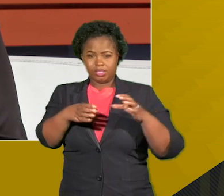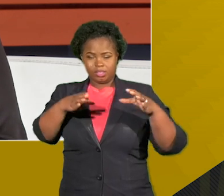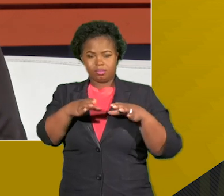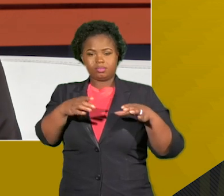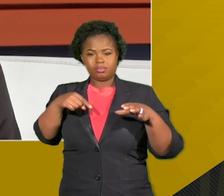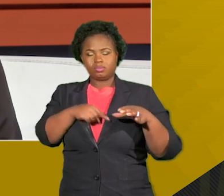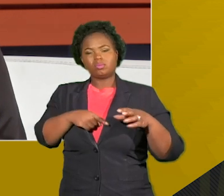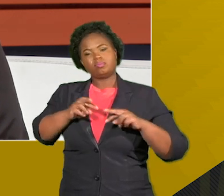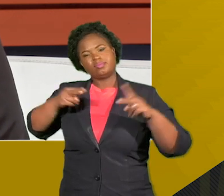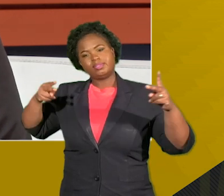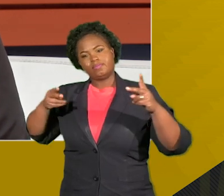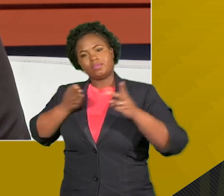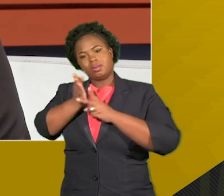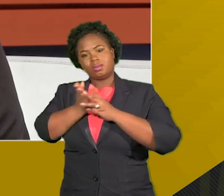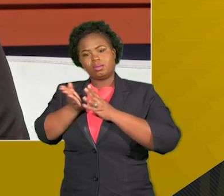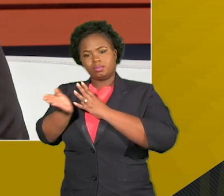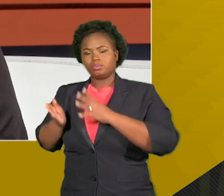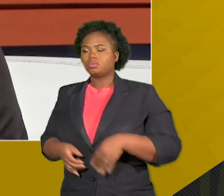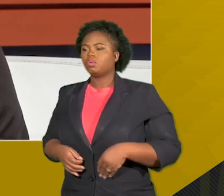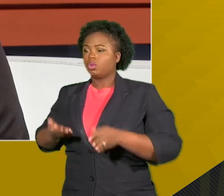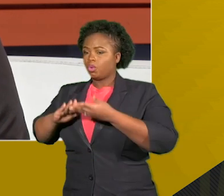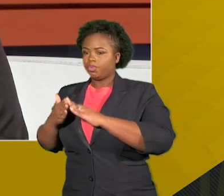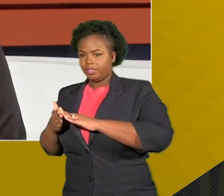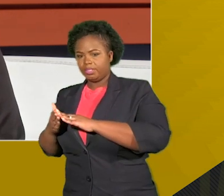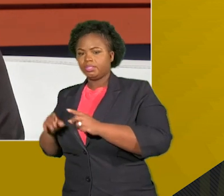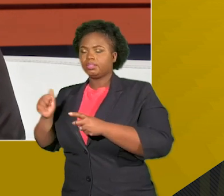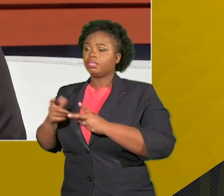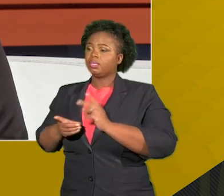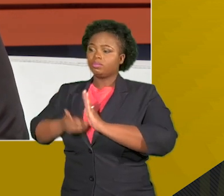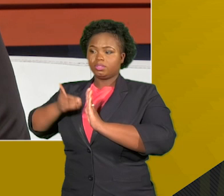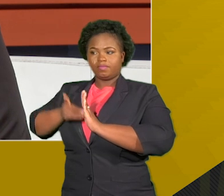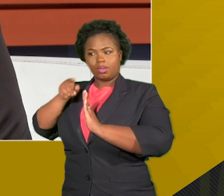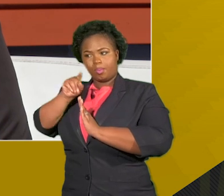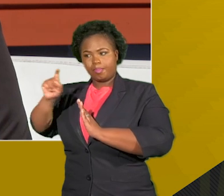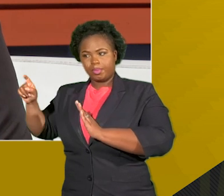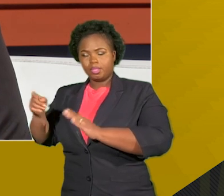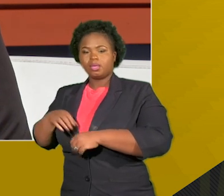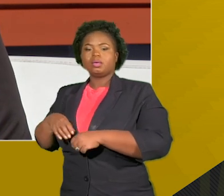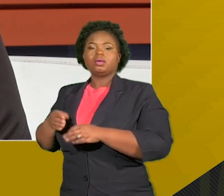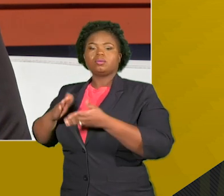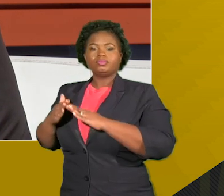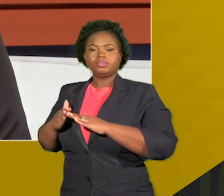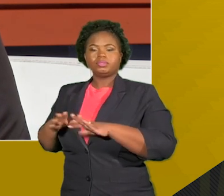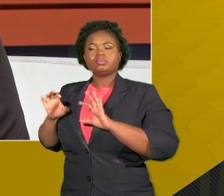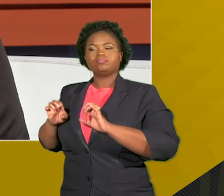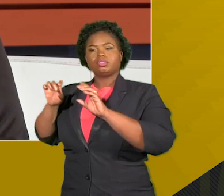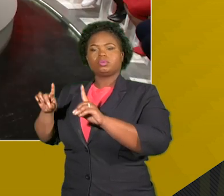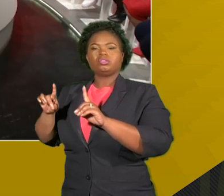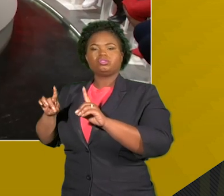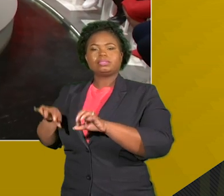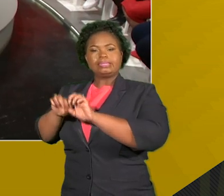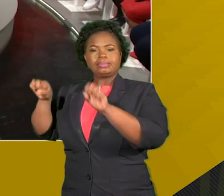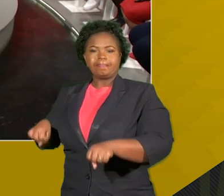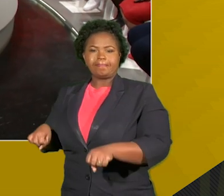into different areas. We build the trust with the community for the development of the community. We set up educare systems,